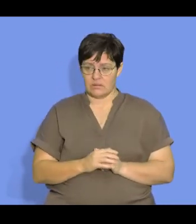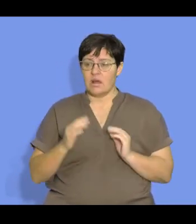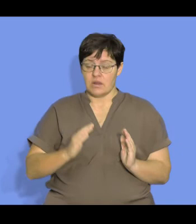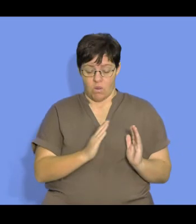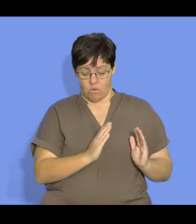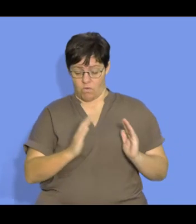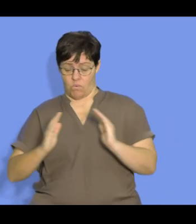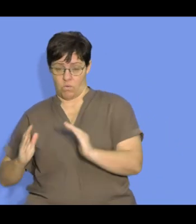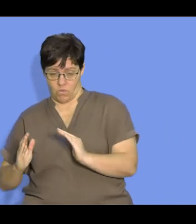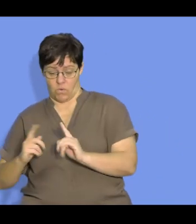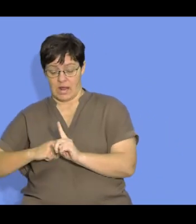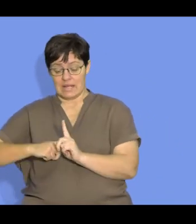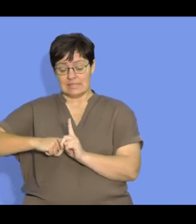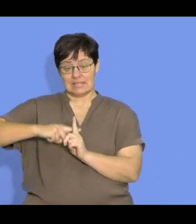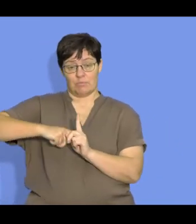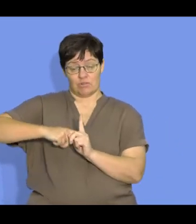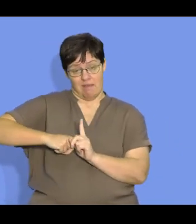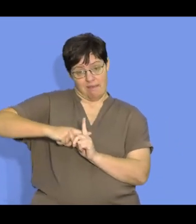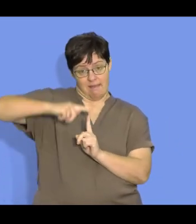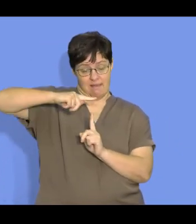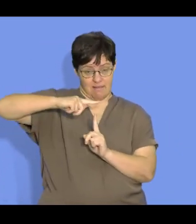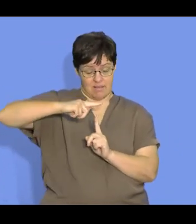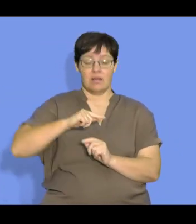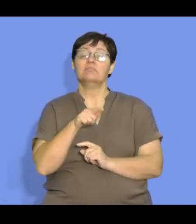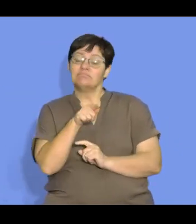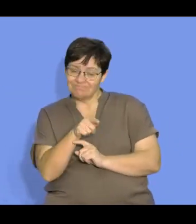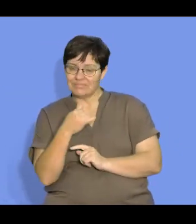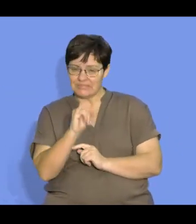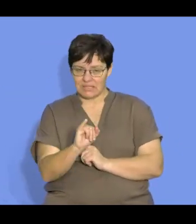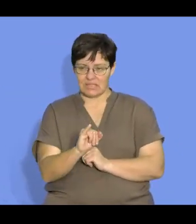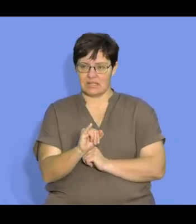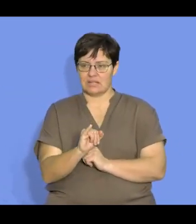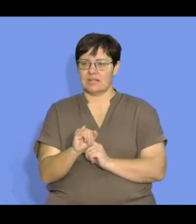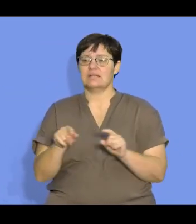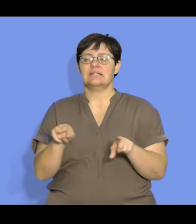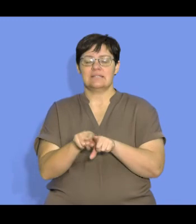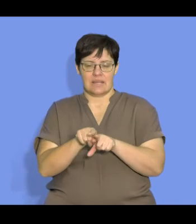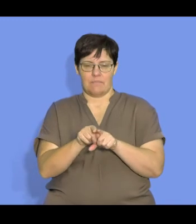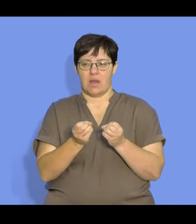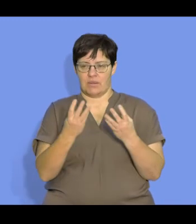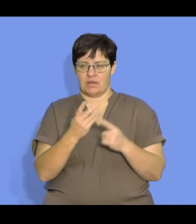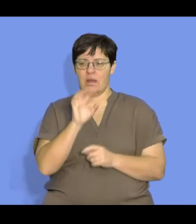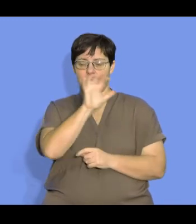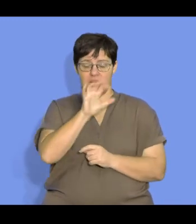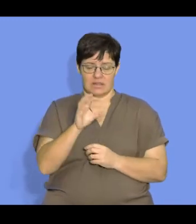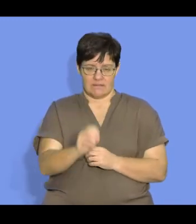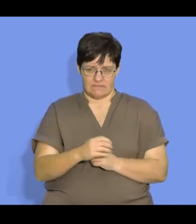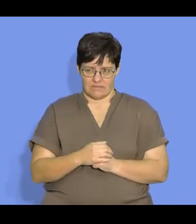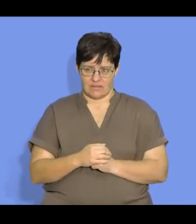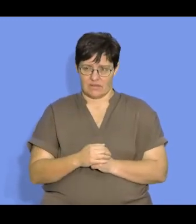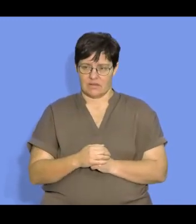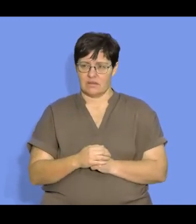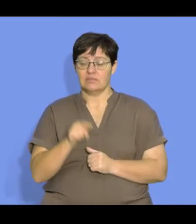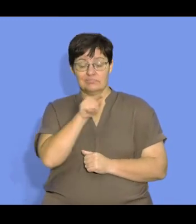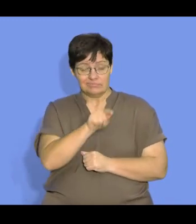this distribution at a higher temperature, we still have the same number of particles. And